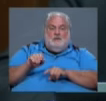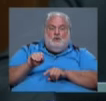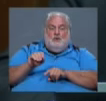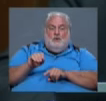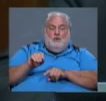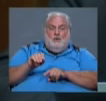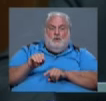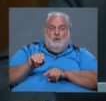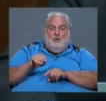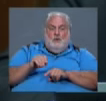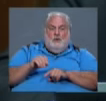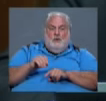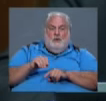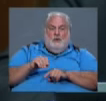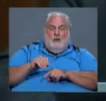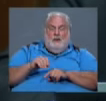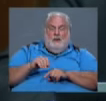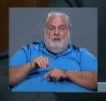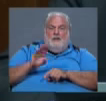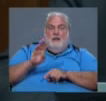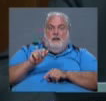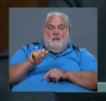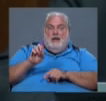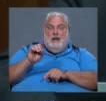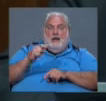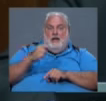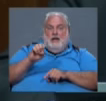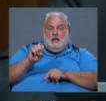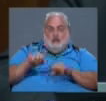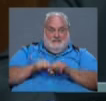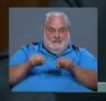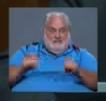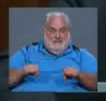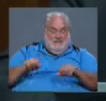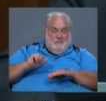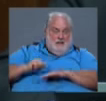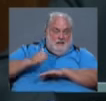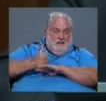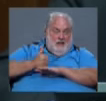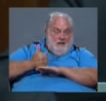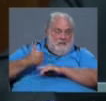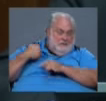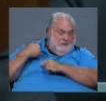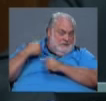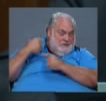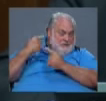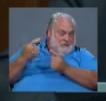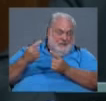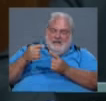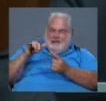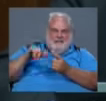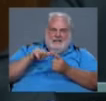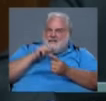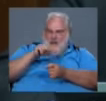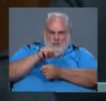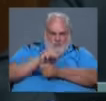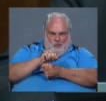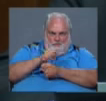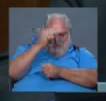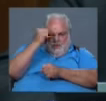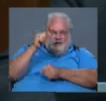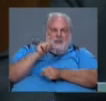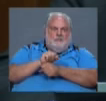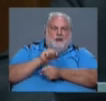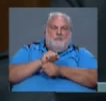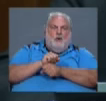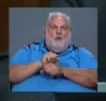The badge system that we had was not working because people were